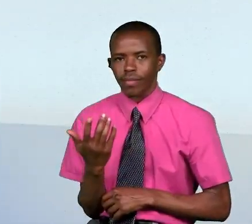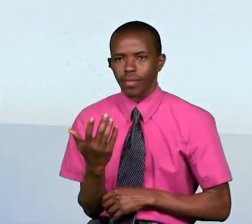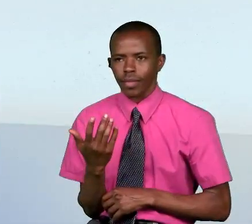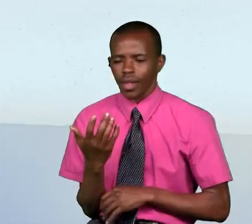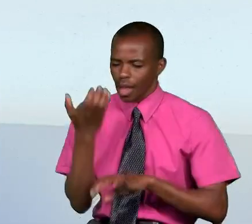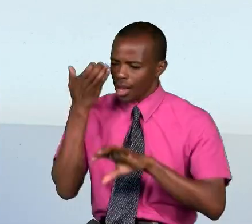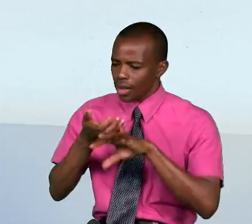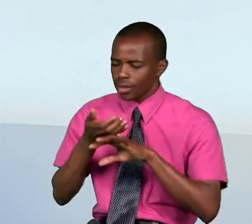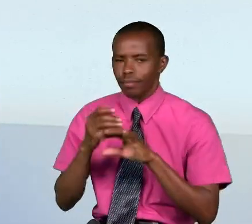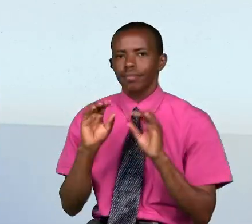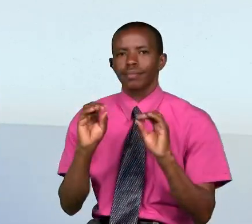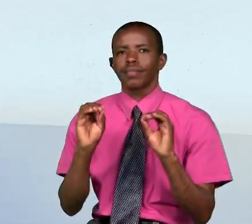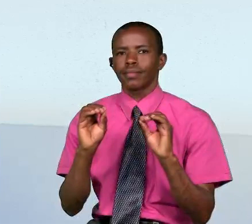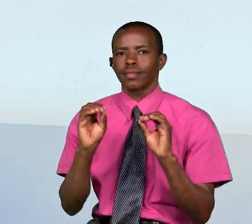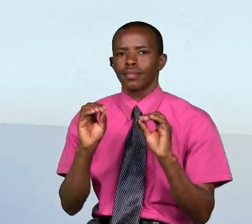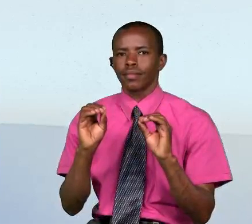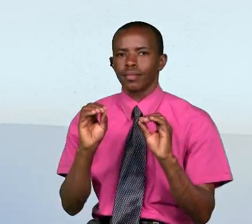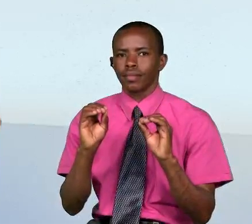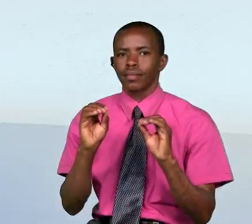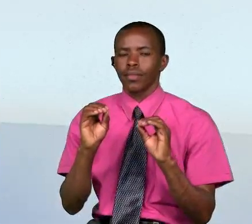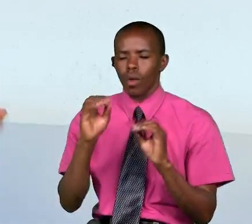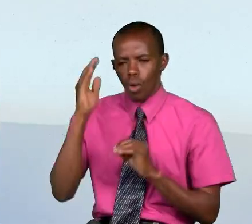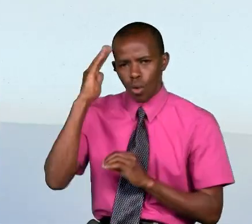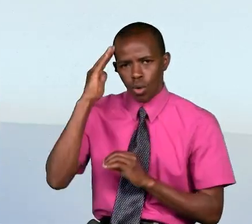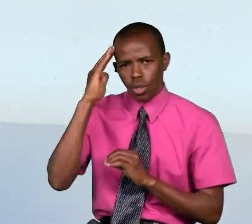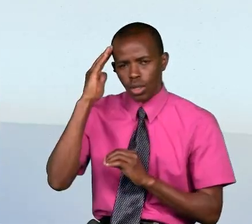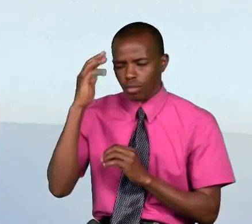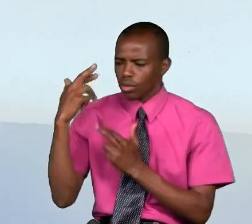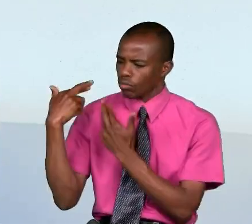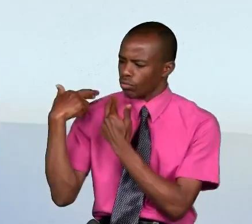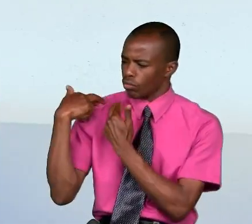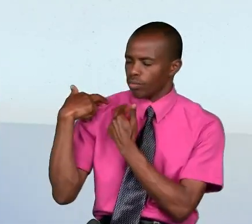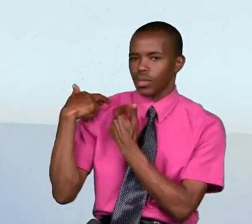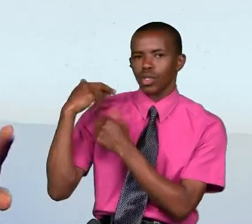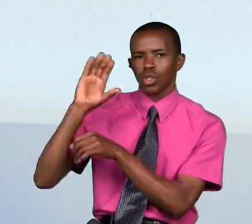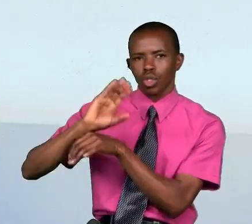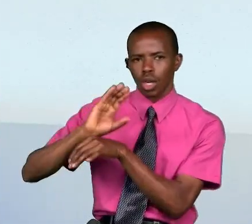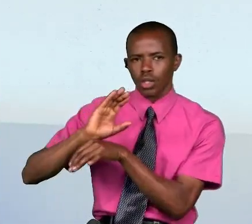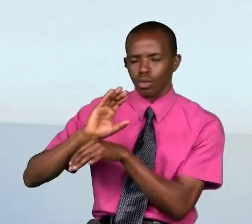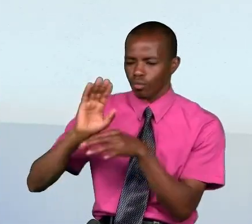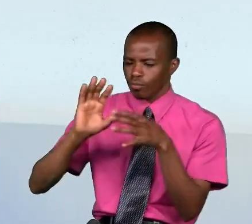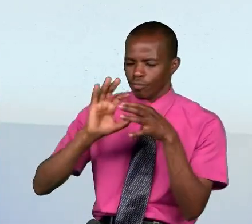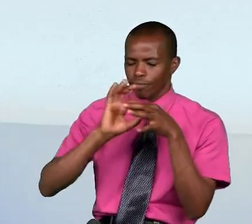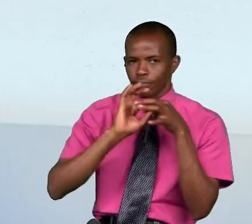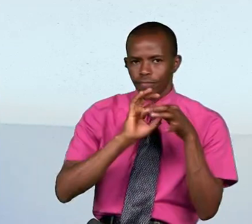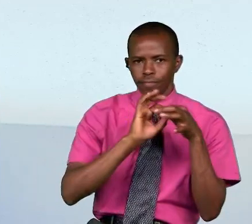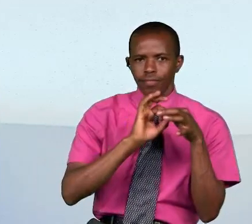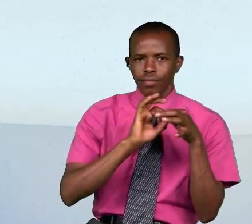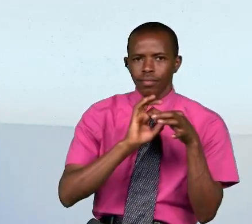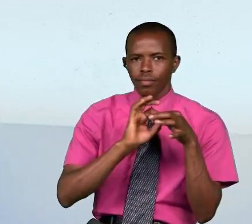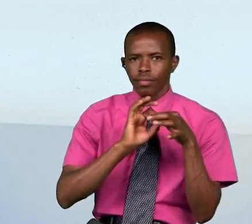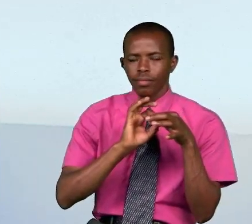it's not hard. Because, you know, this is a mandate of the Church to reconcile.